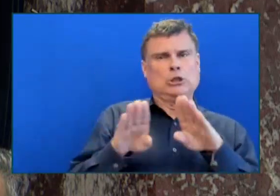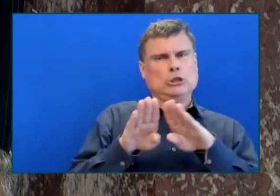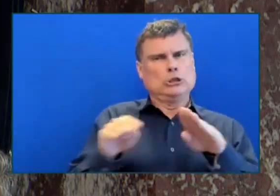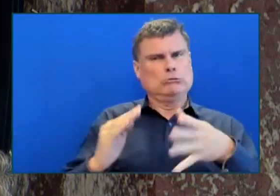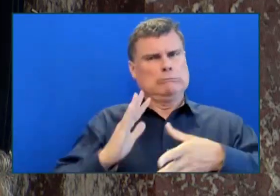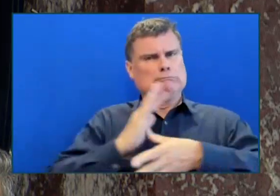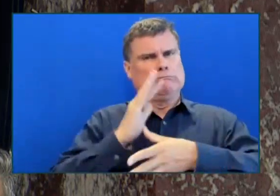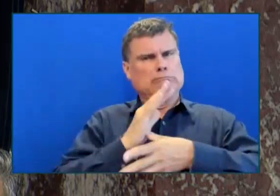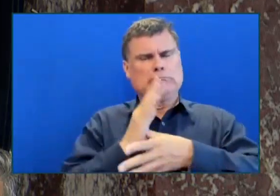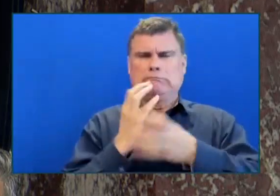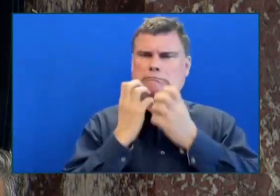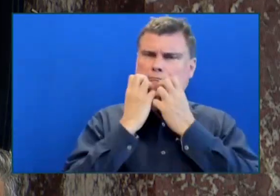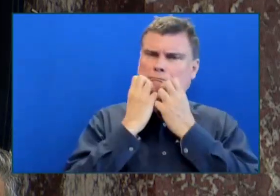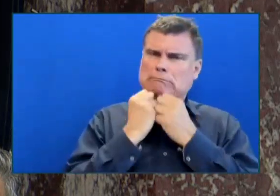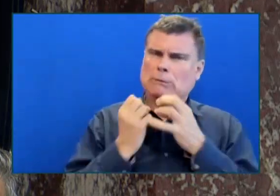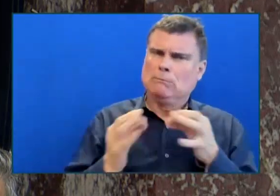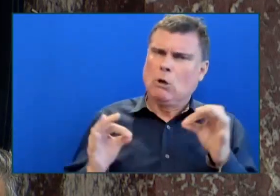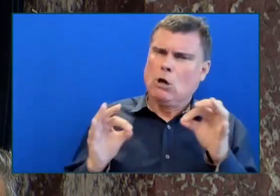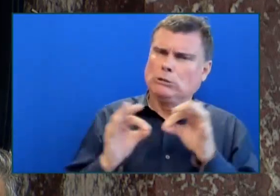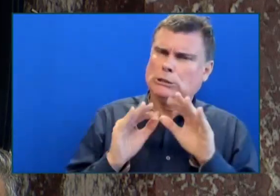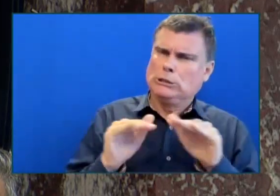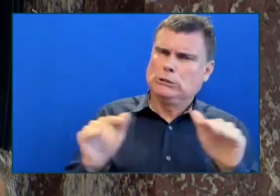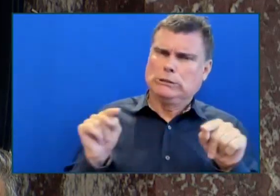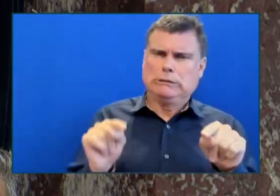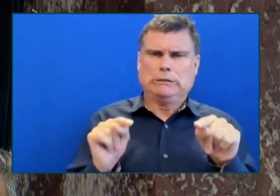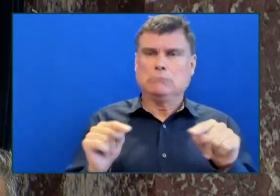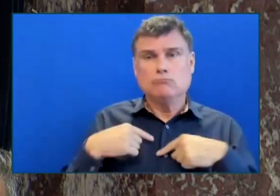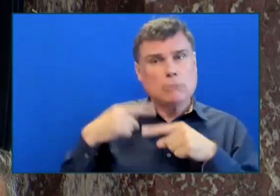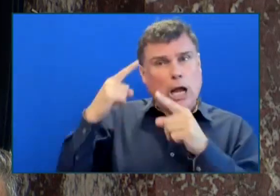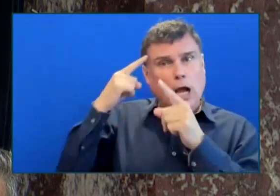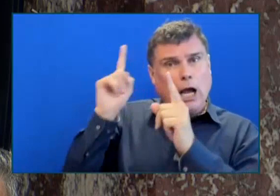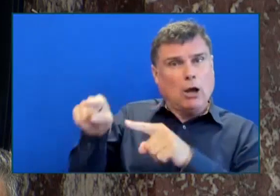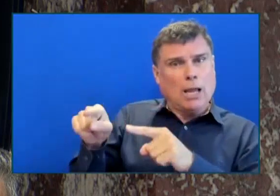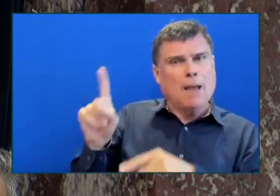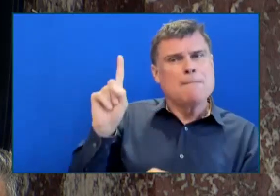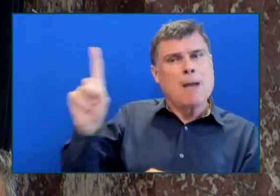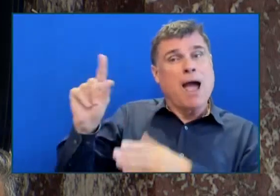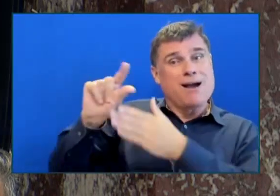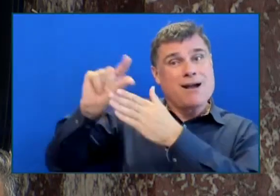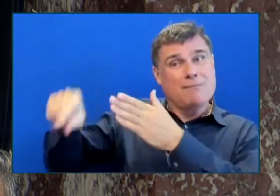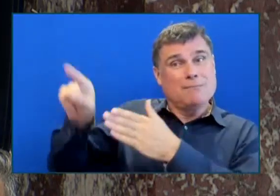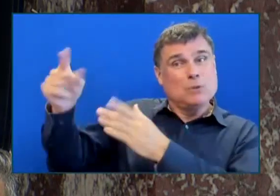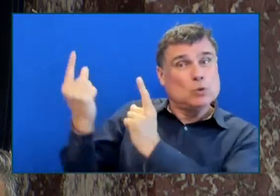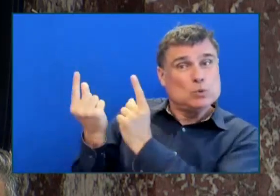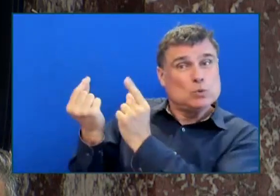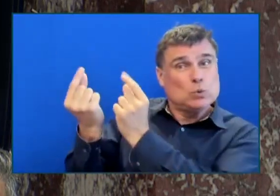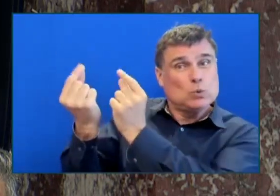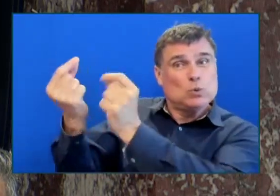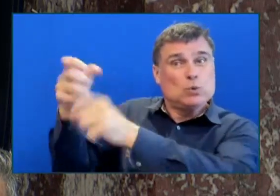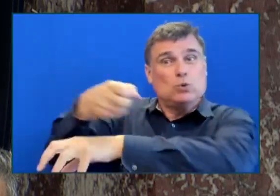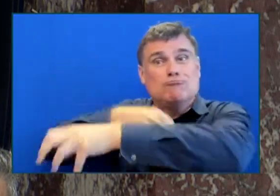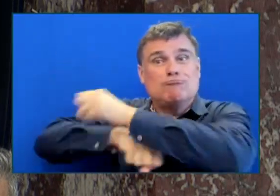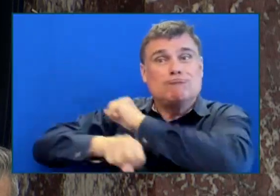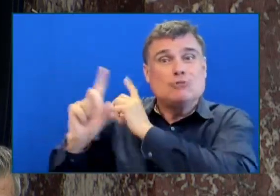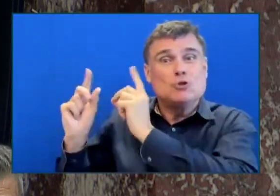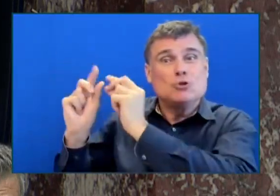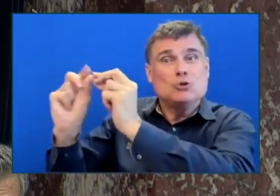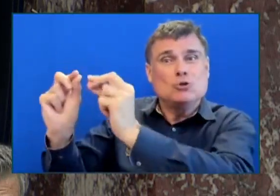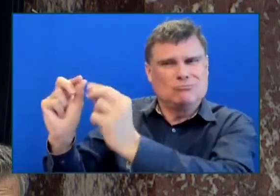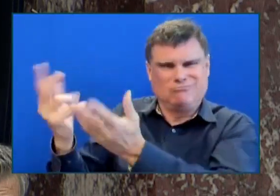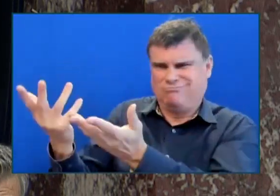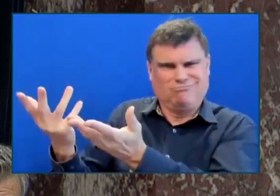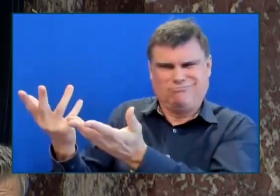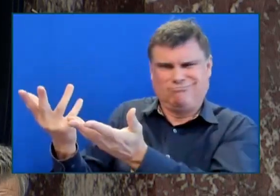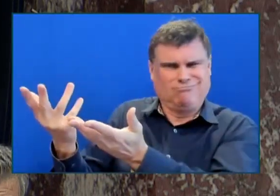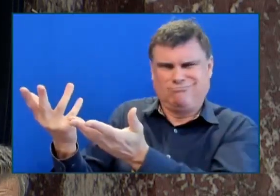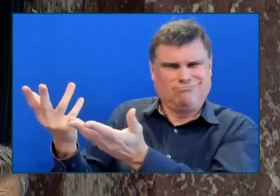government's actions do not reflect the rhetoric, Mr. Speaker. The reality is public schools in British Columbia have been chronically underfunded